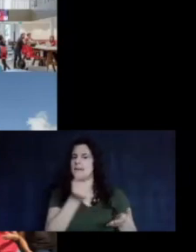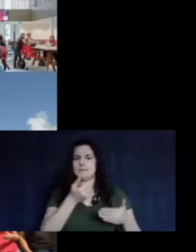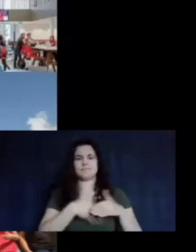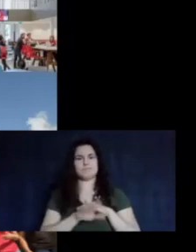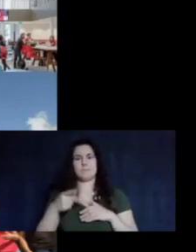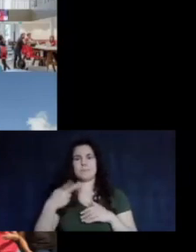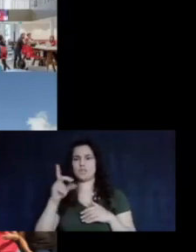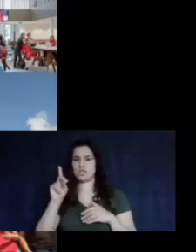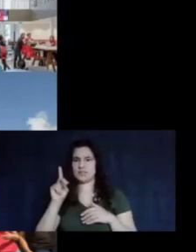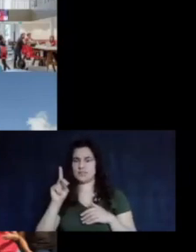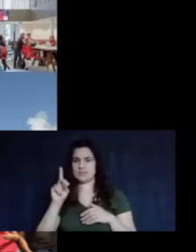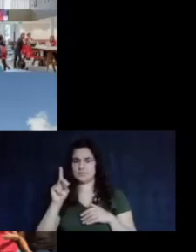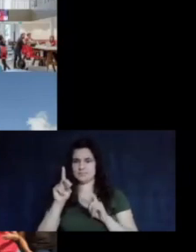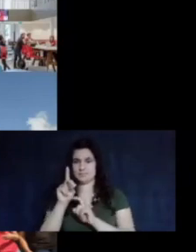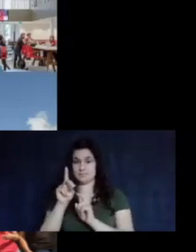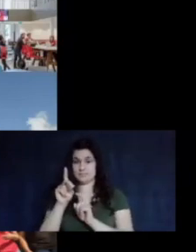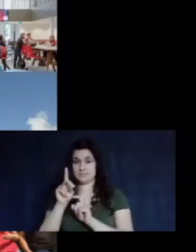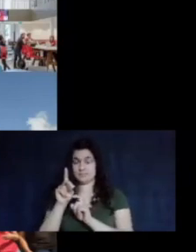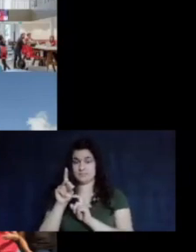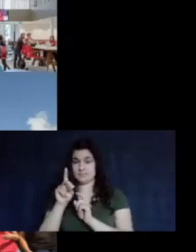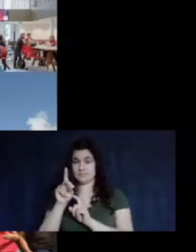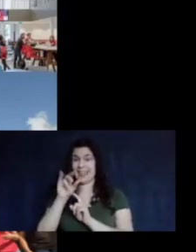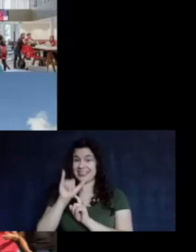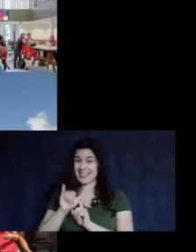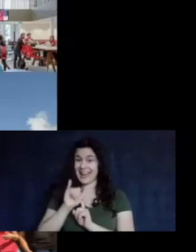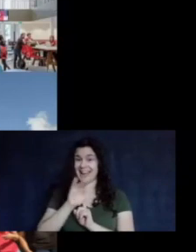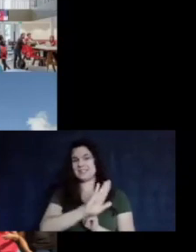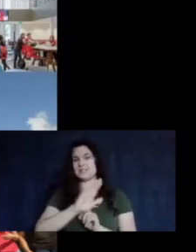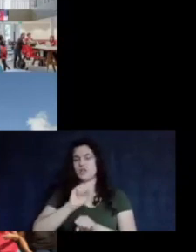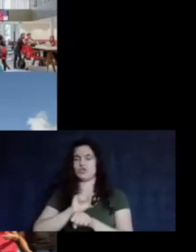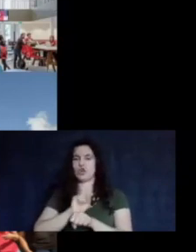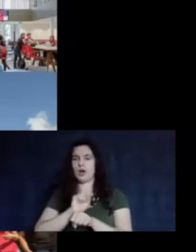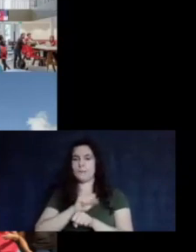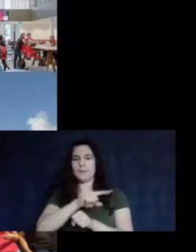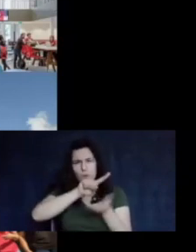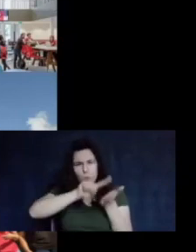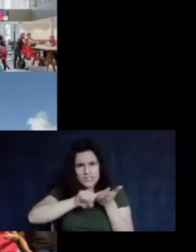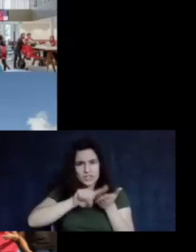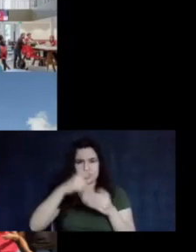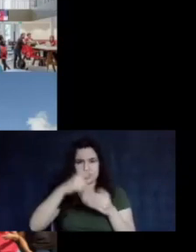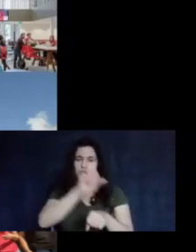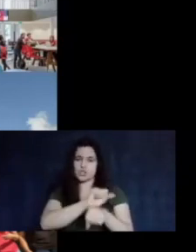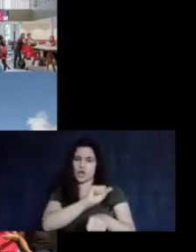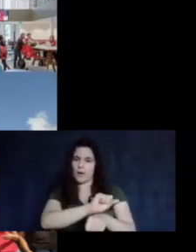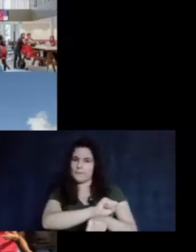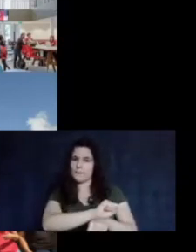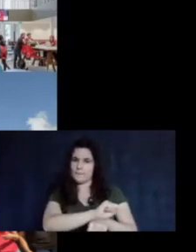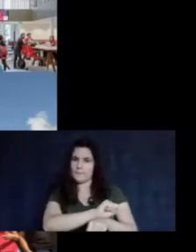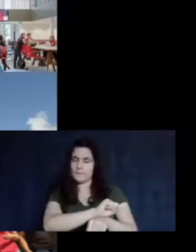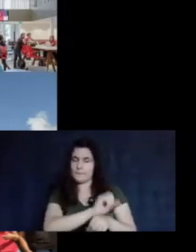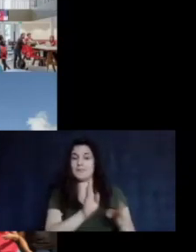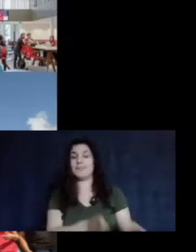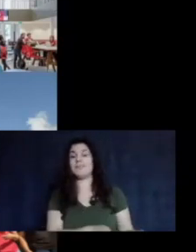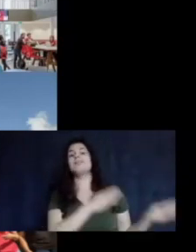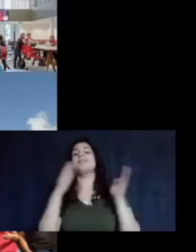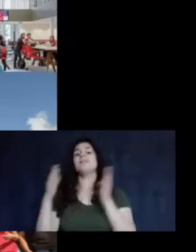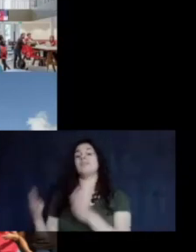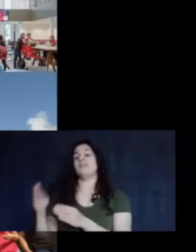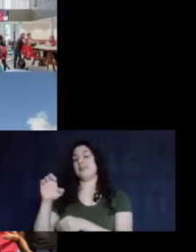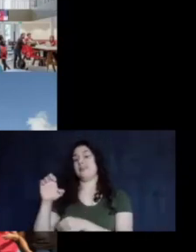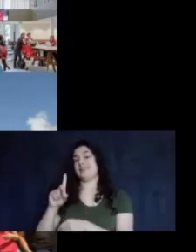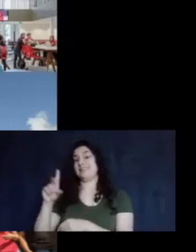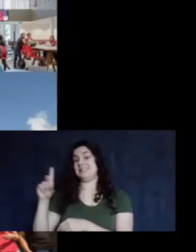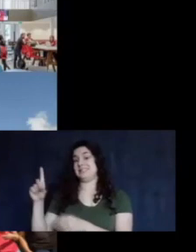whereas the PhD program is in fact their job. Their research is their job, okay? EDD programs,